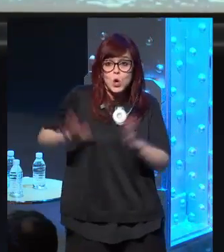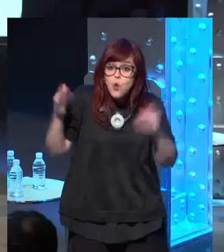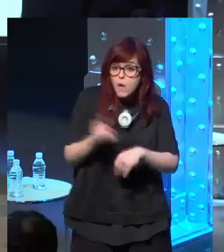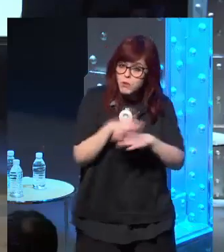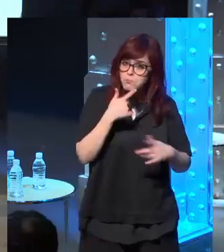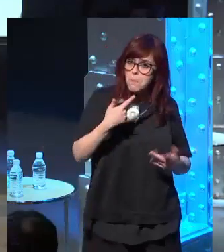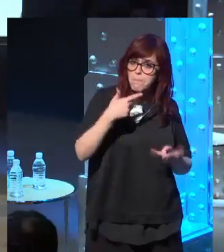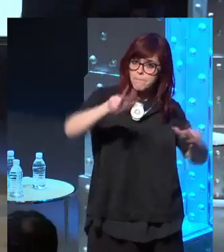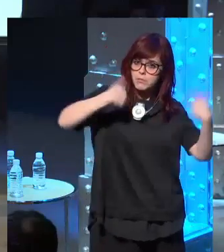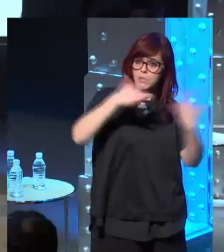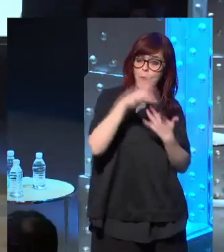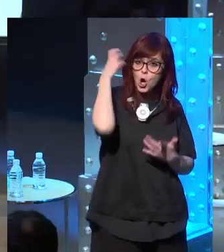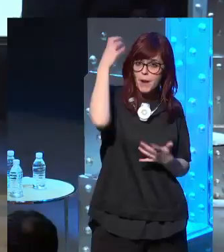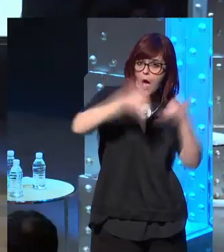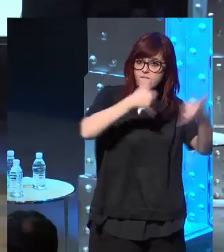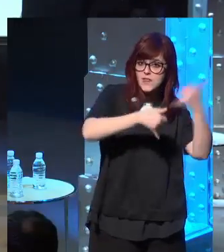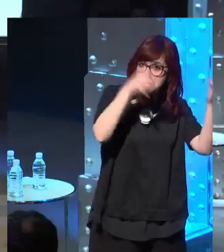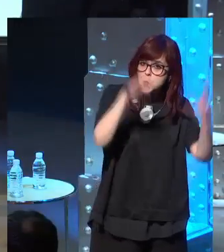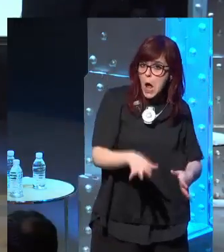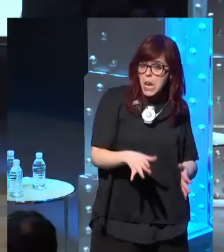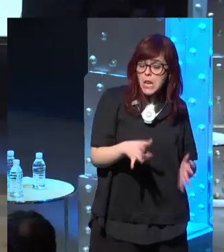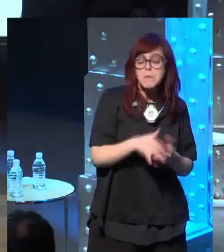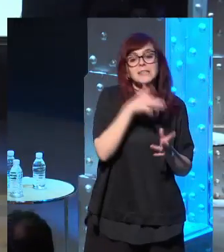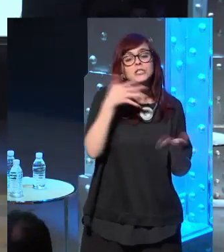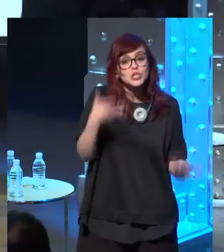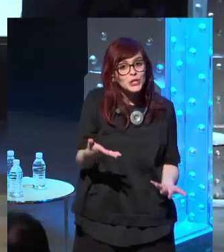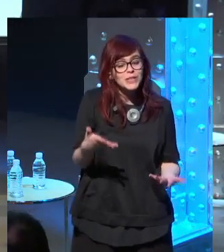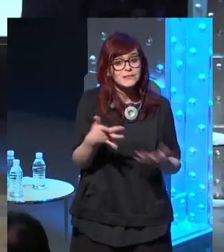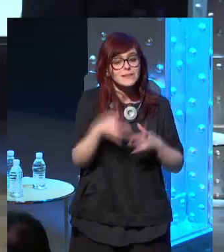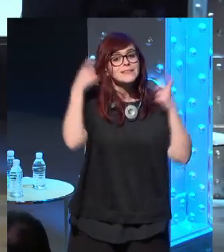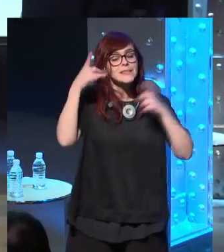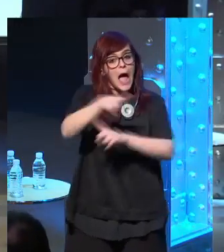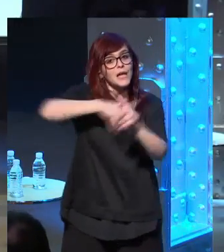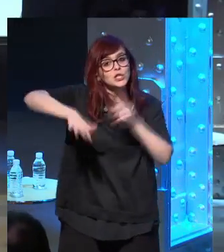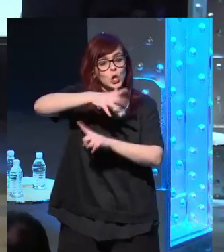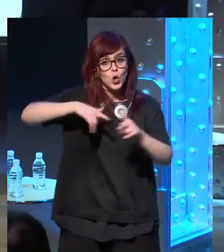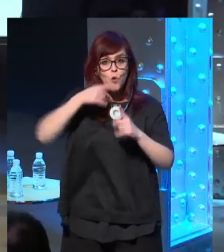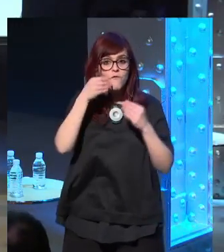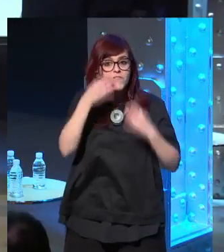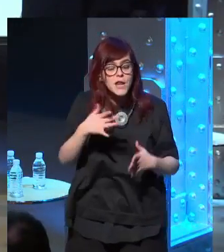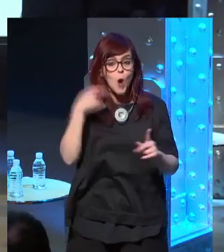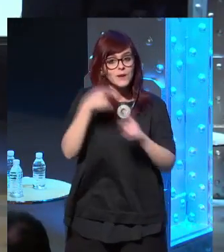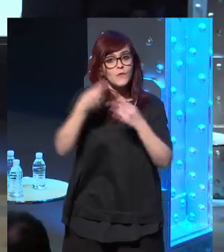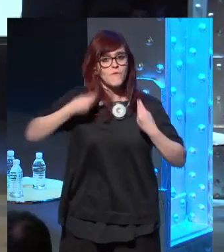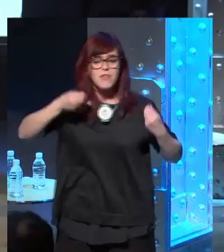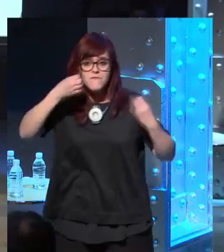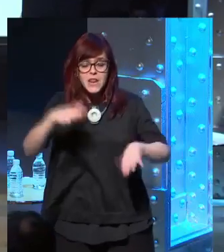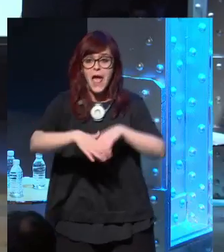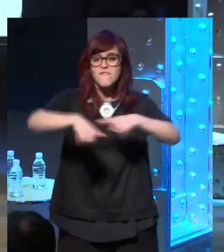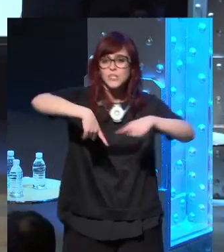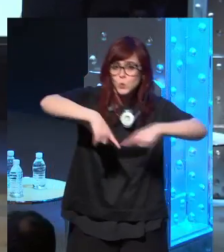today. So they invest in good conditions for good lives. They invest in infrastructure that